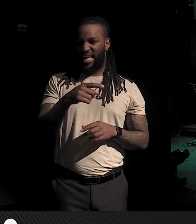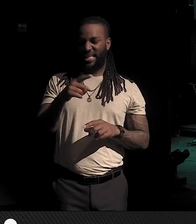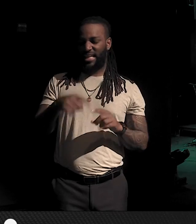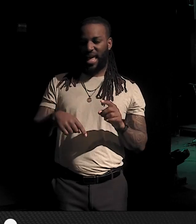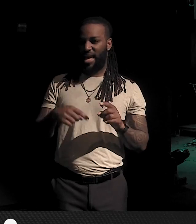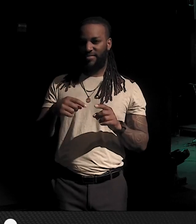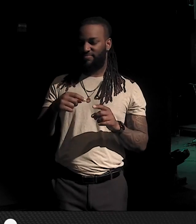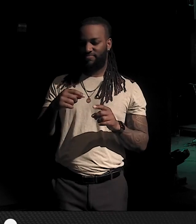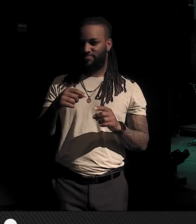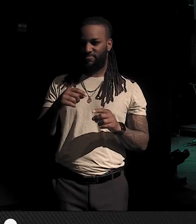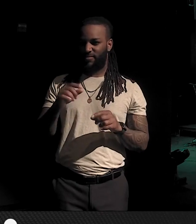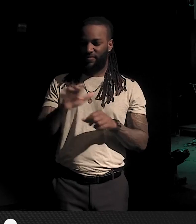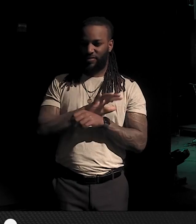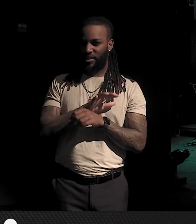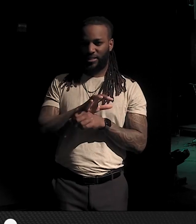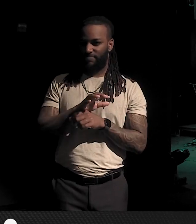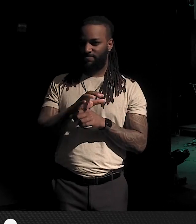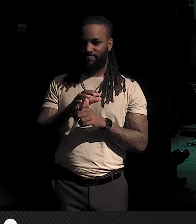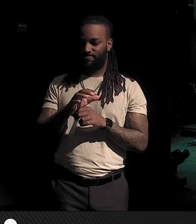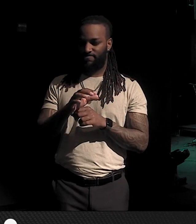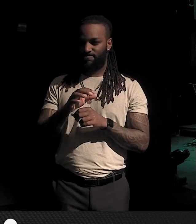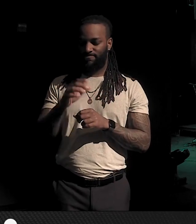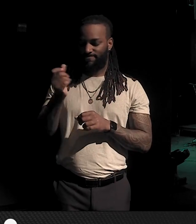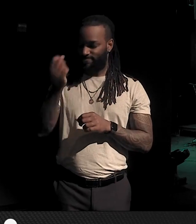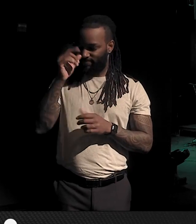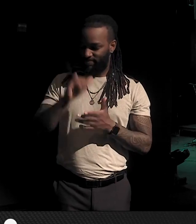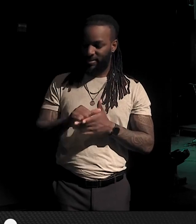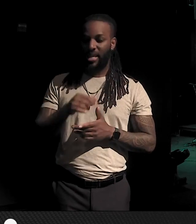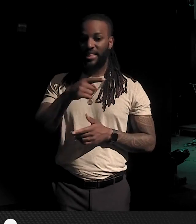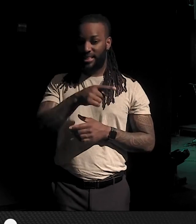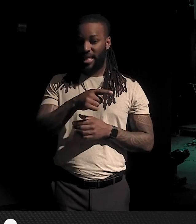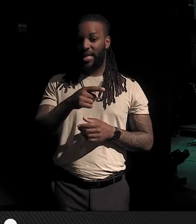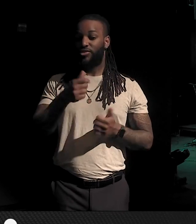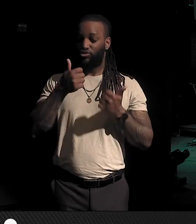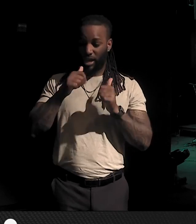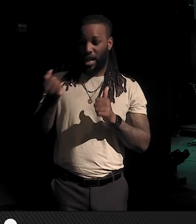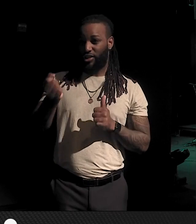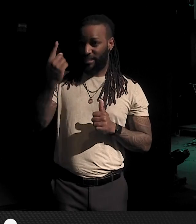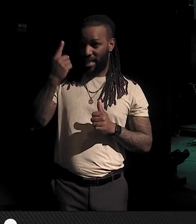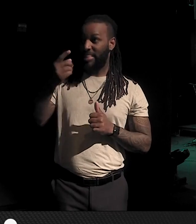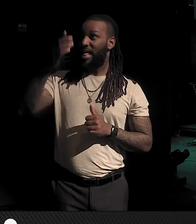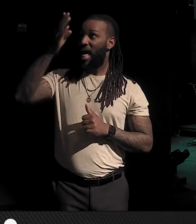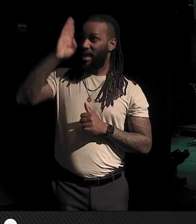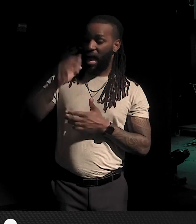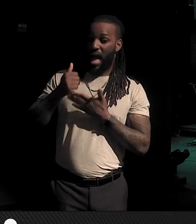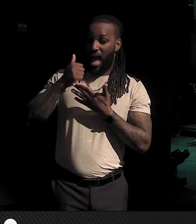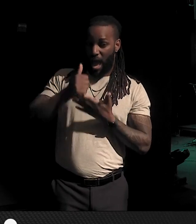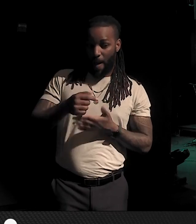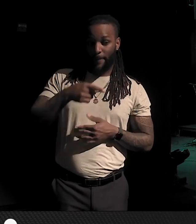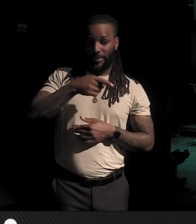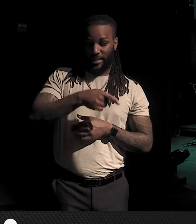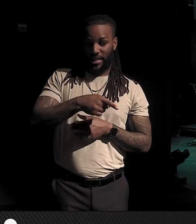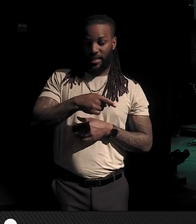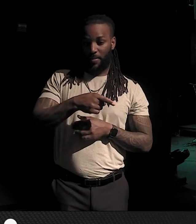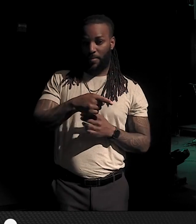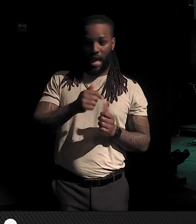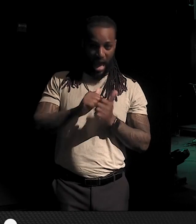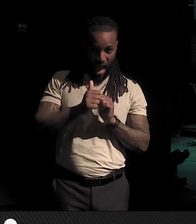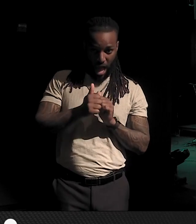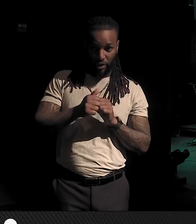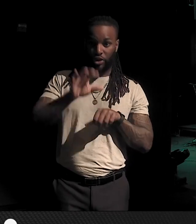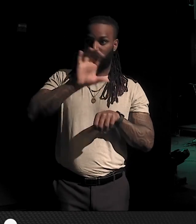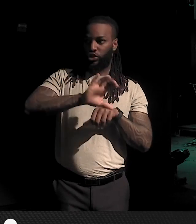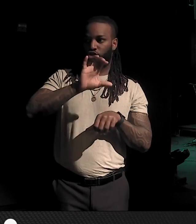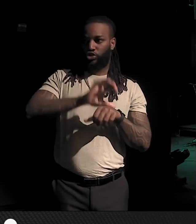the hundreds of kids that will be going to that school this fall can articulate that they understand that God moved to the hearts of a church on the other side of the world on